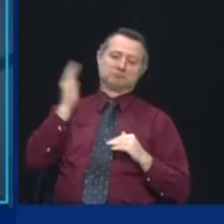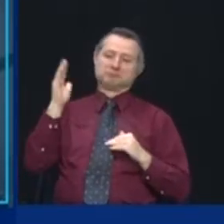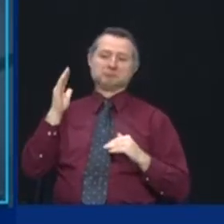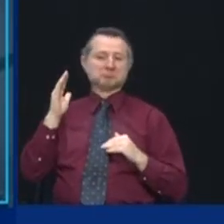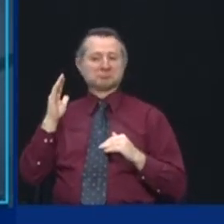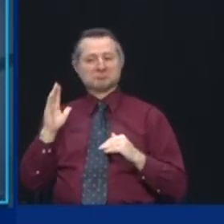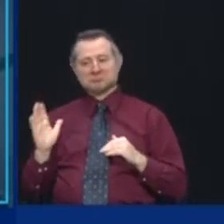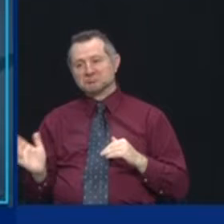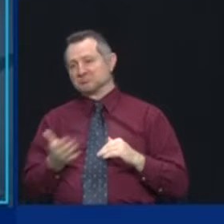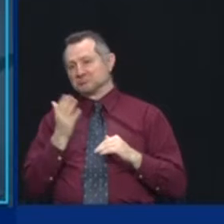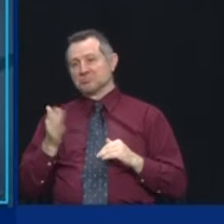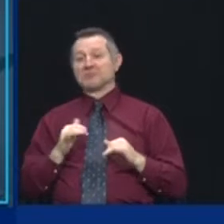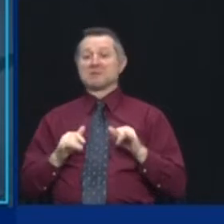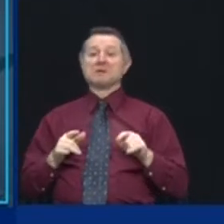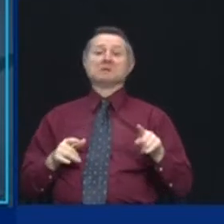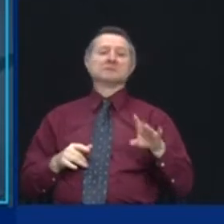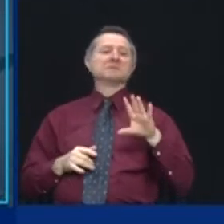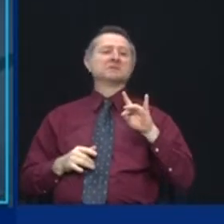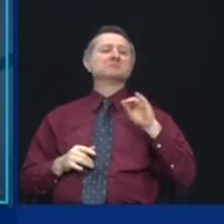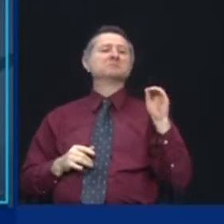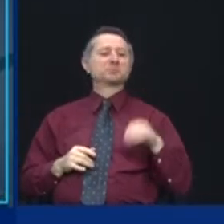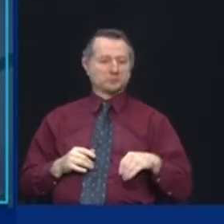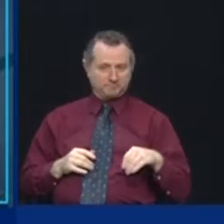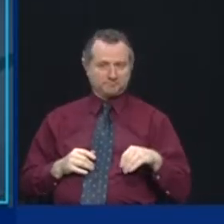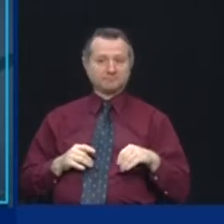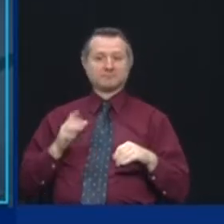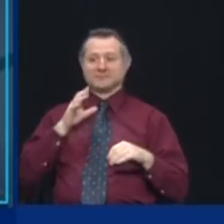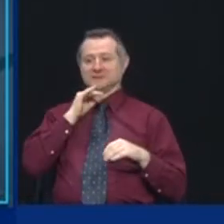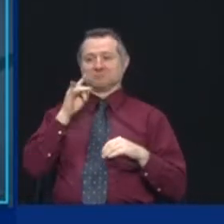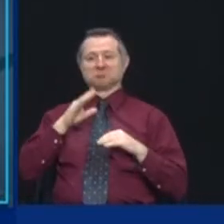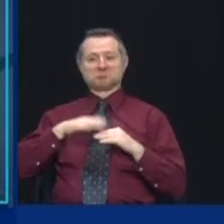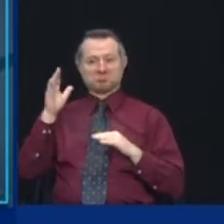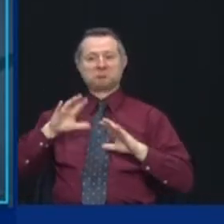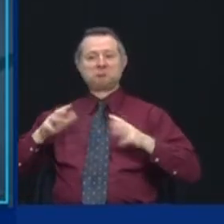at 58% of that population.